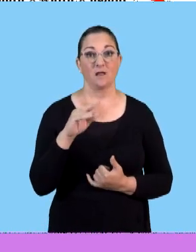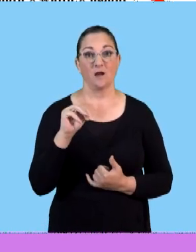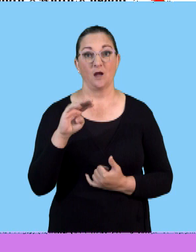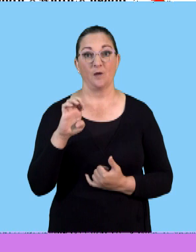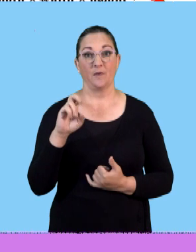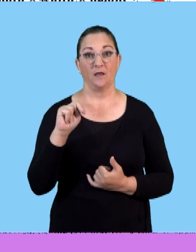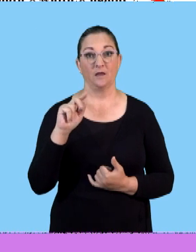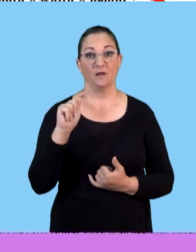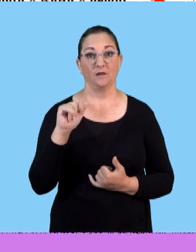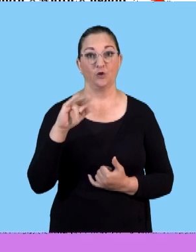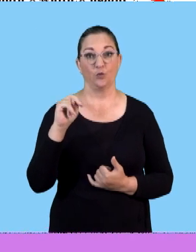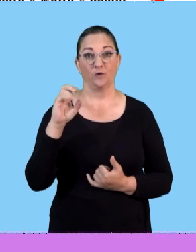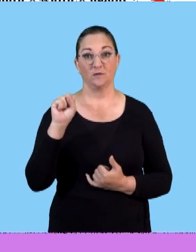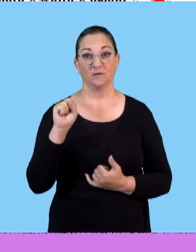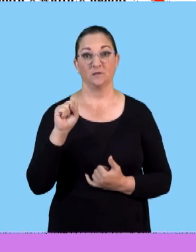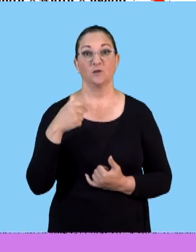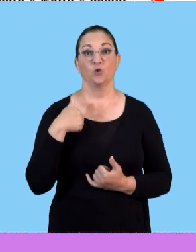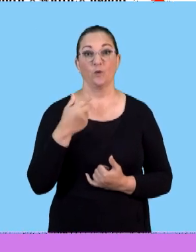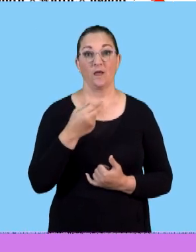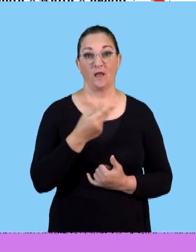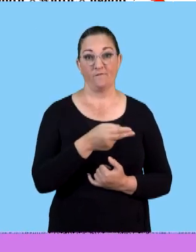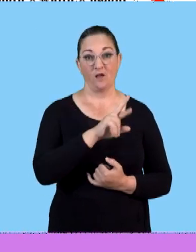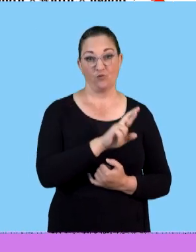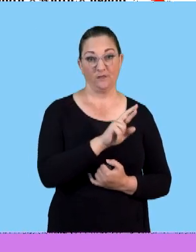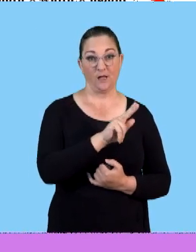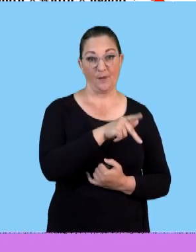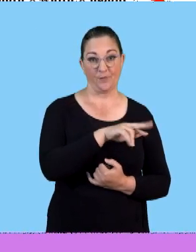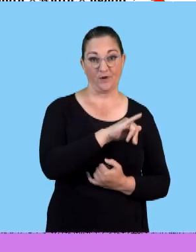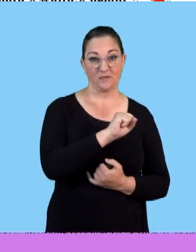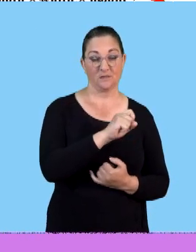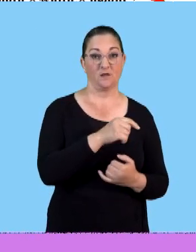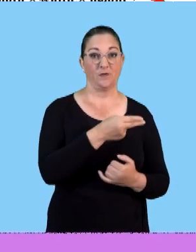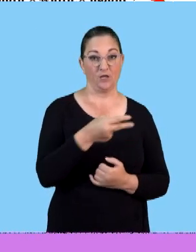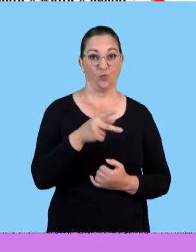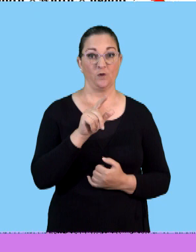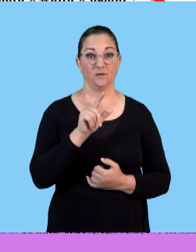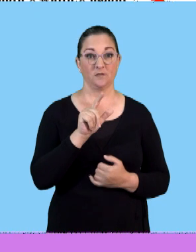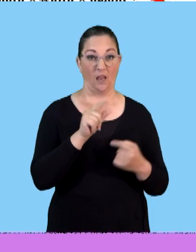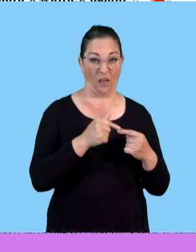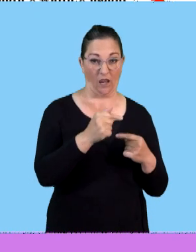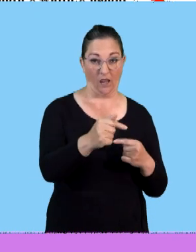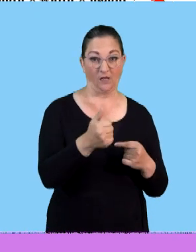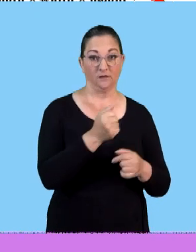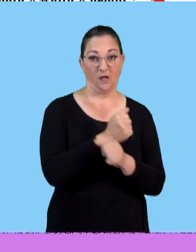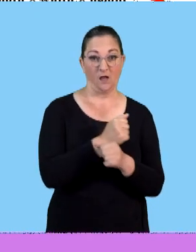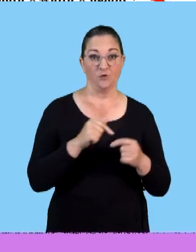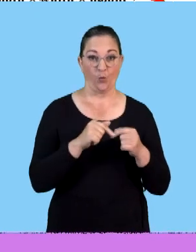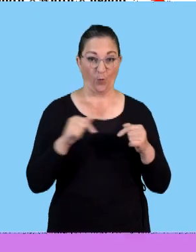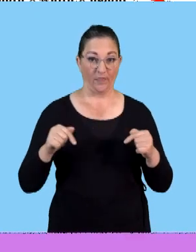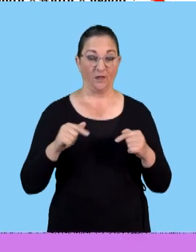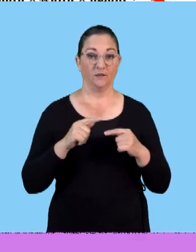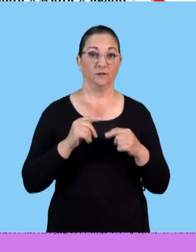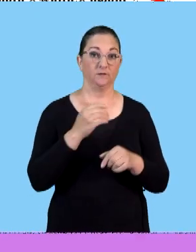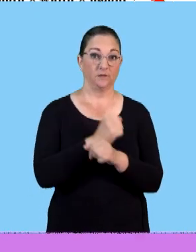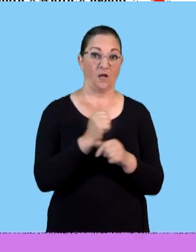is the formula that is used? It's volume of a rectangular prism equals length times width times height. So I'll do that and then write it down